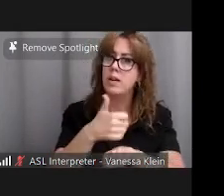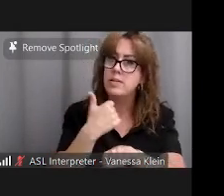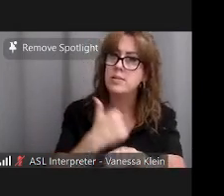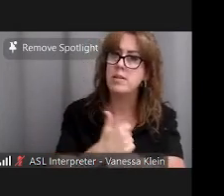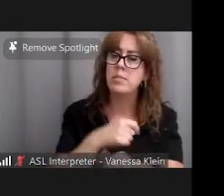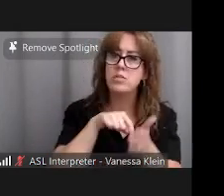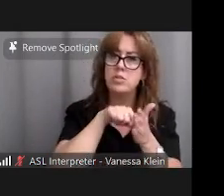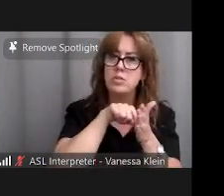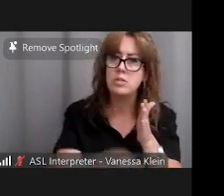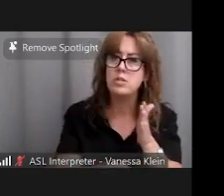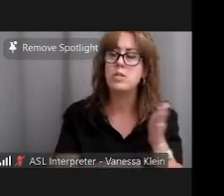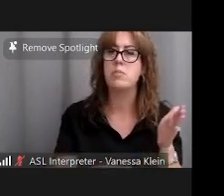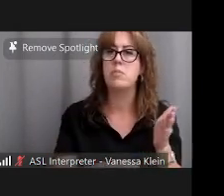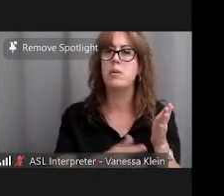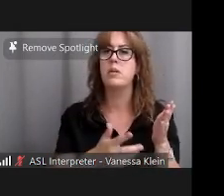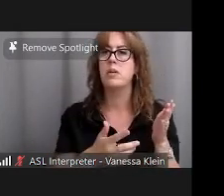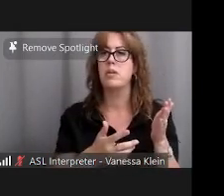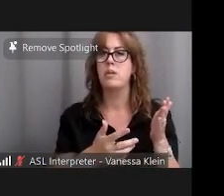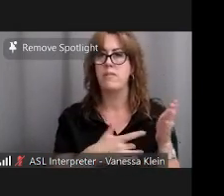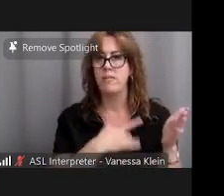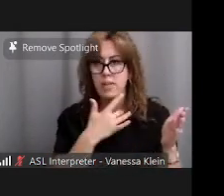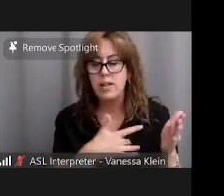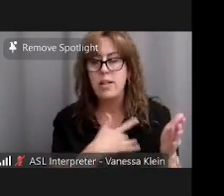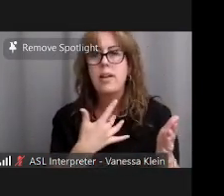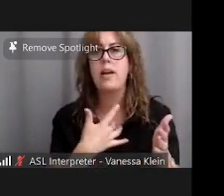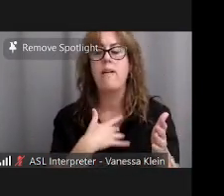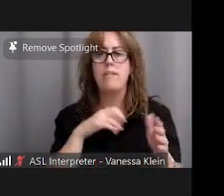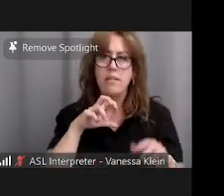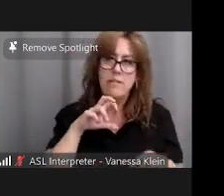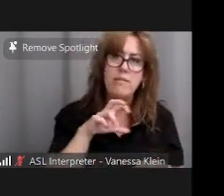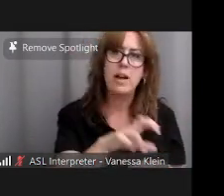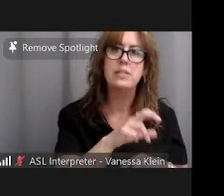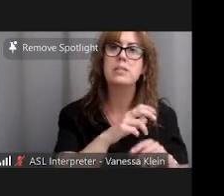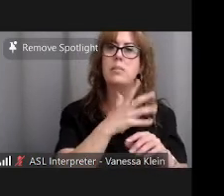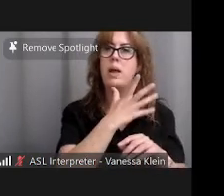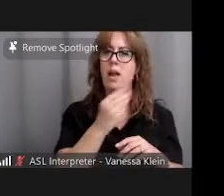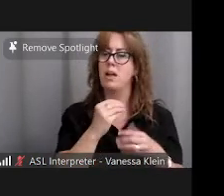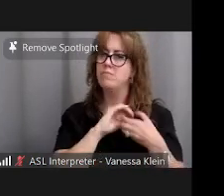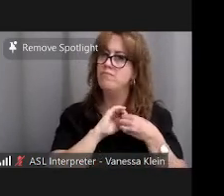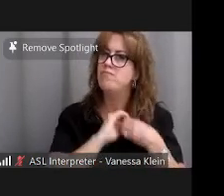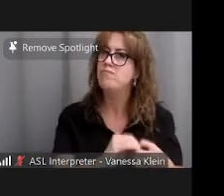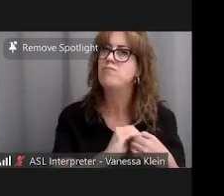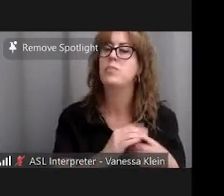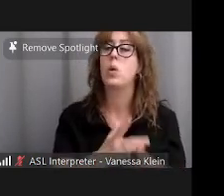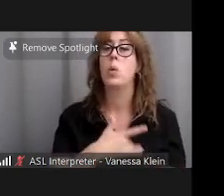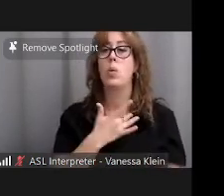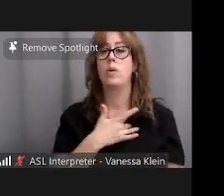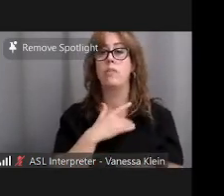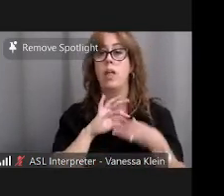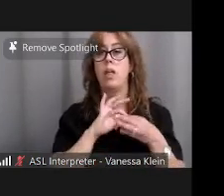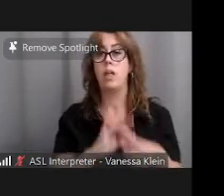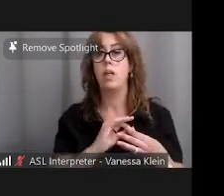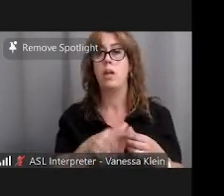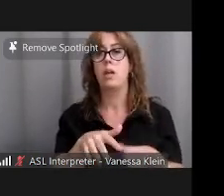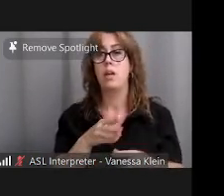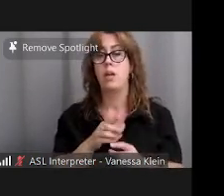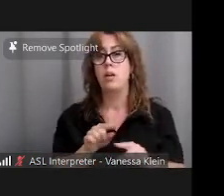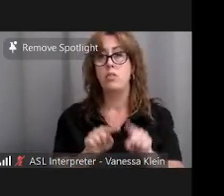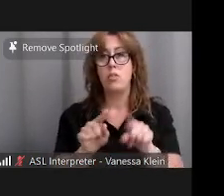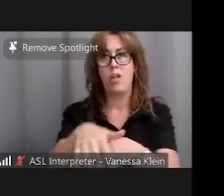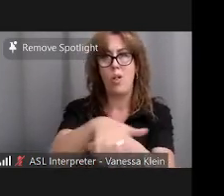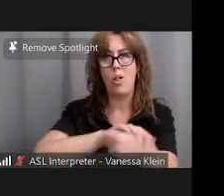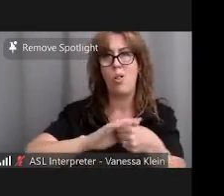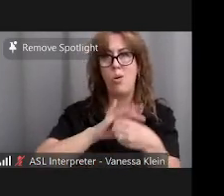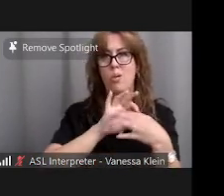emotion around these events and works here, with the audience through the local connection. And so that's something that we're looking at